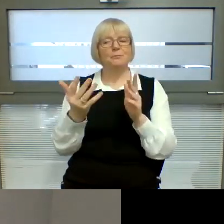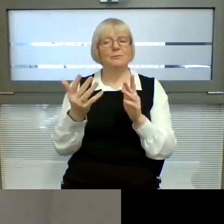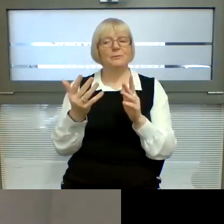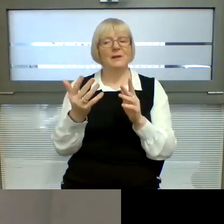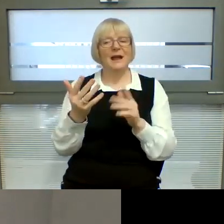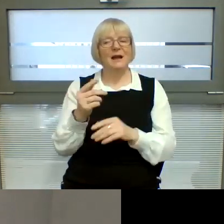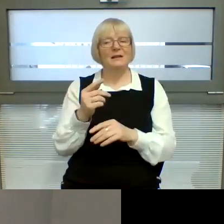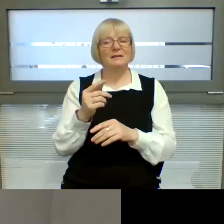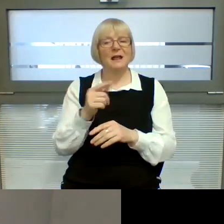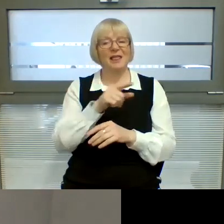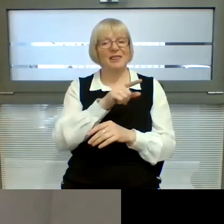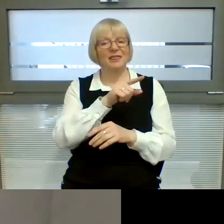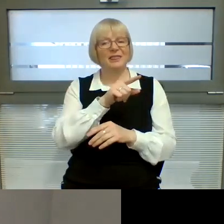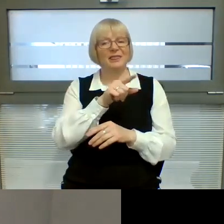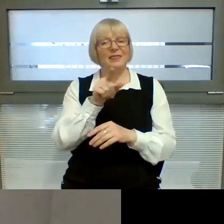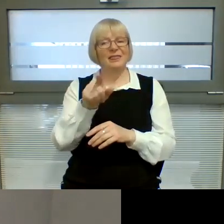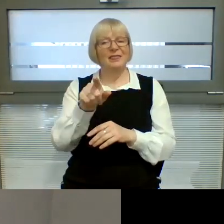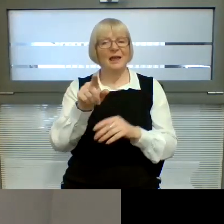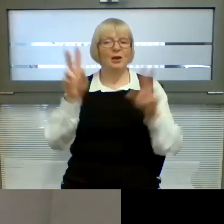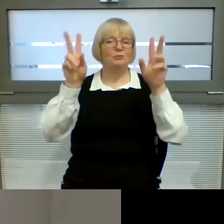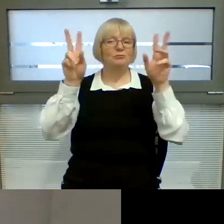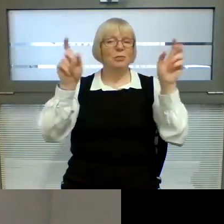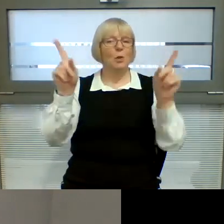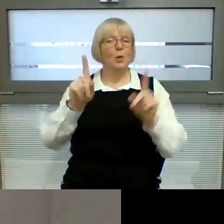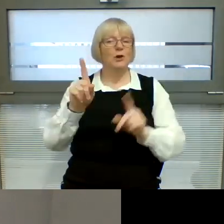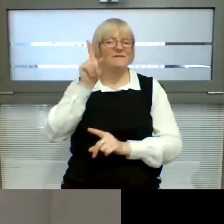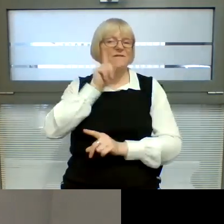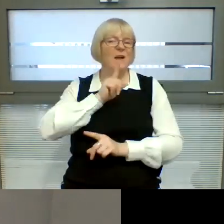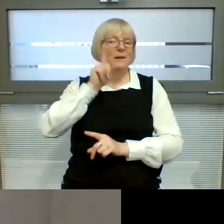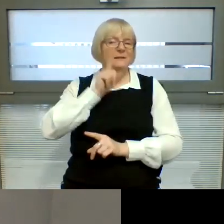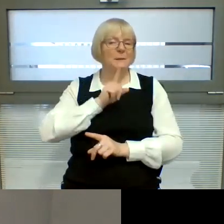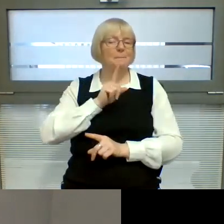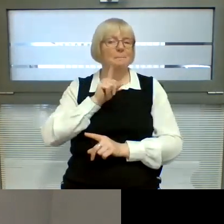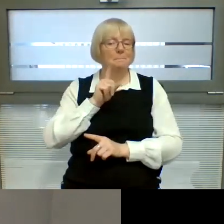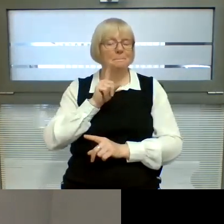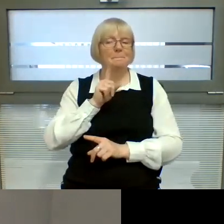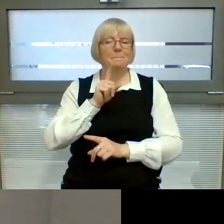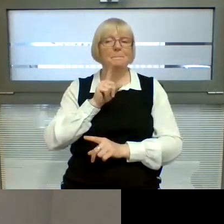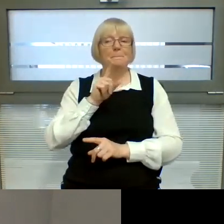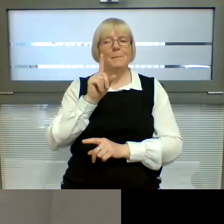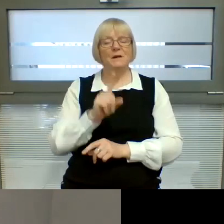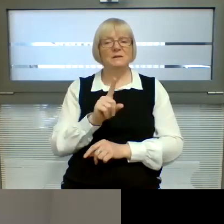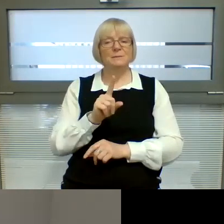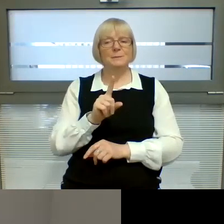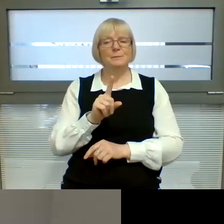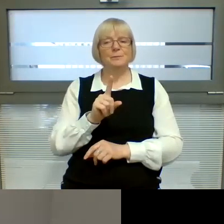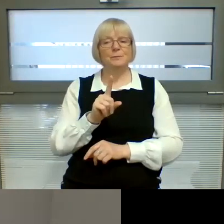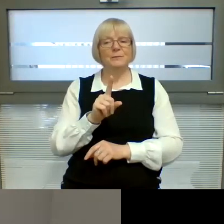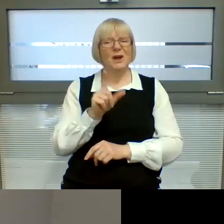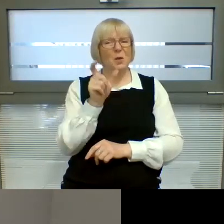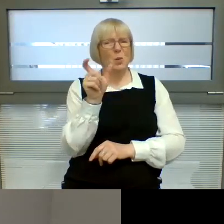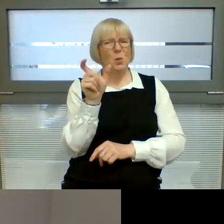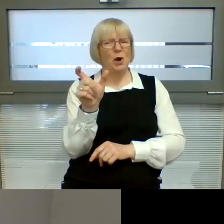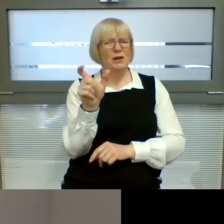we're looking at the feminism, and but the word